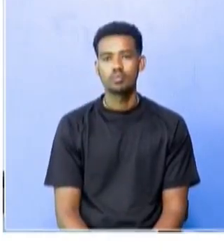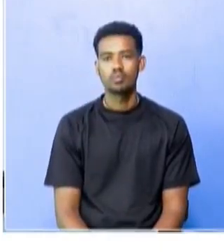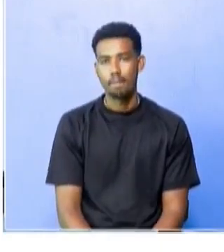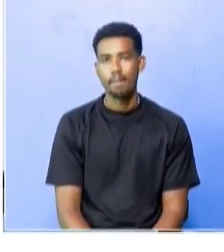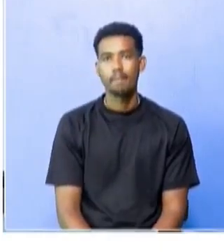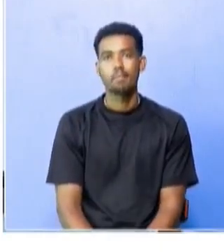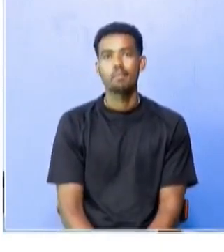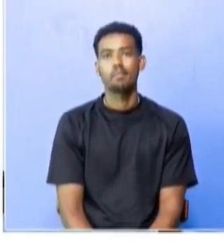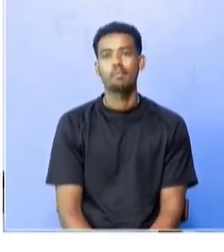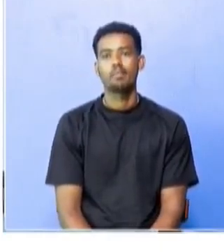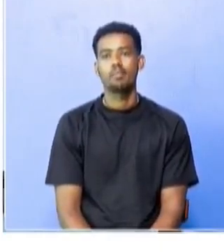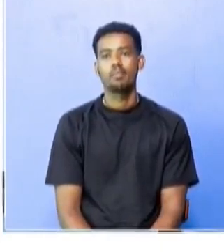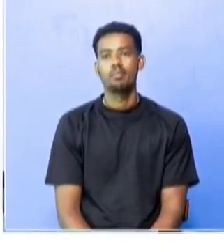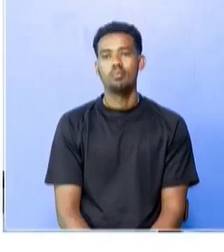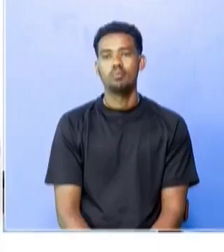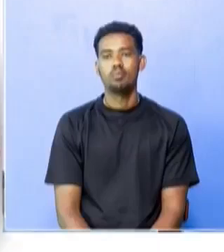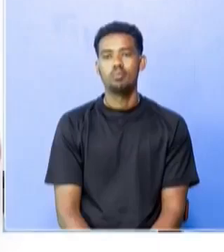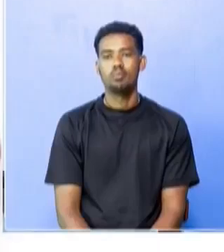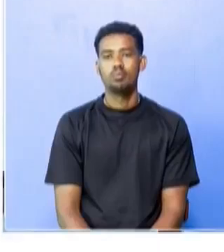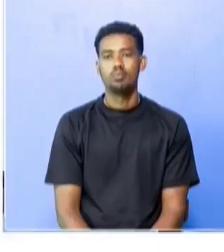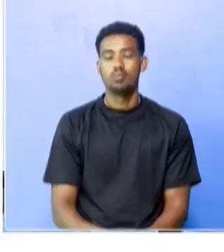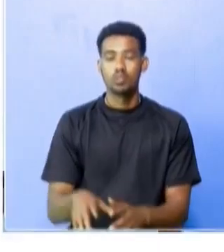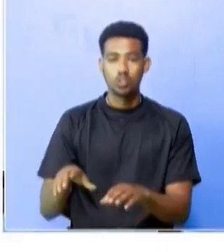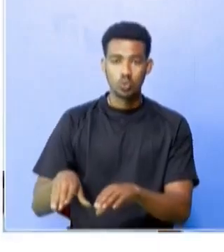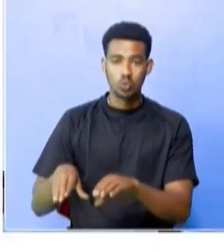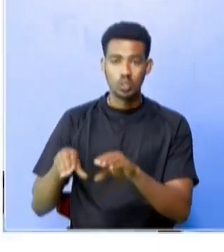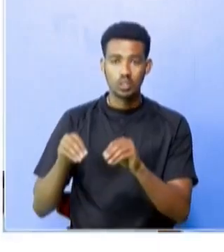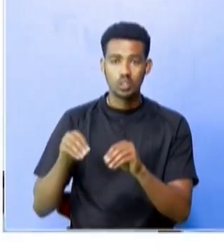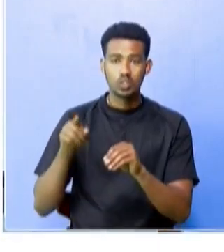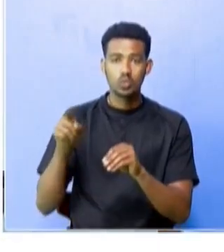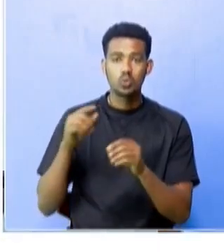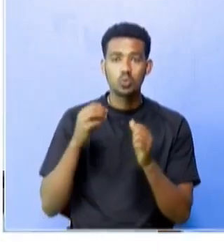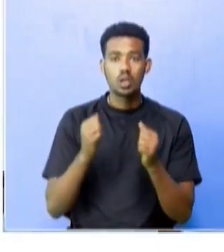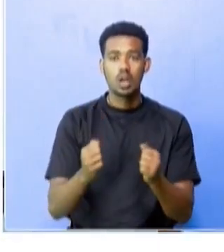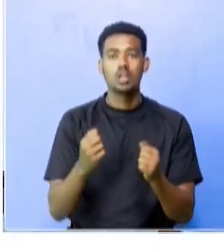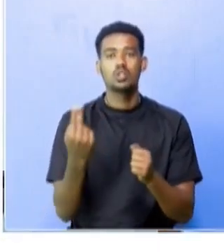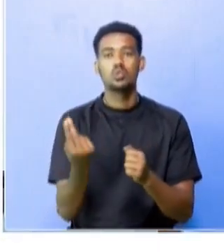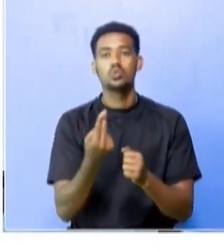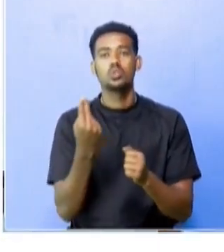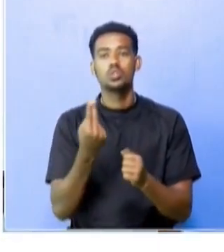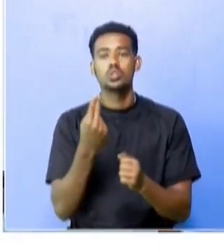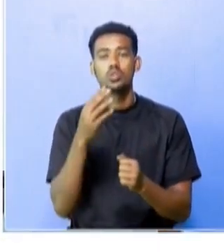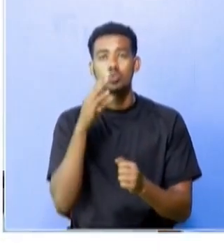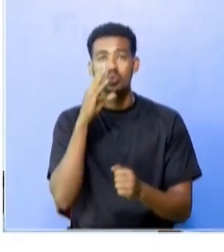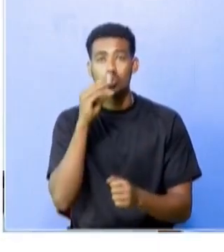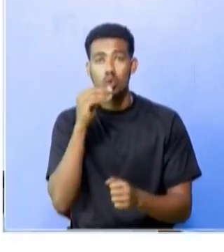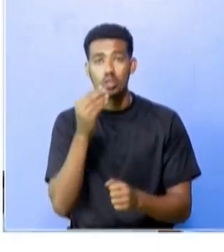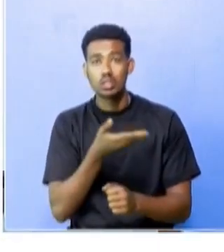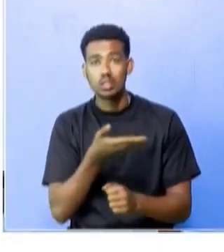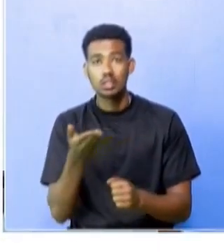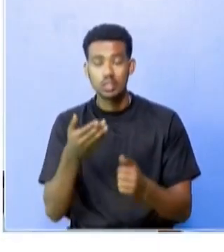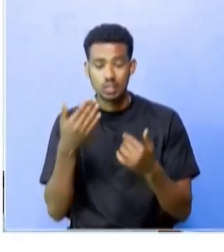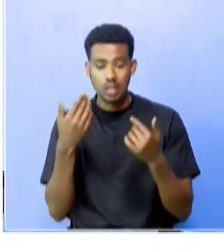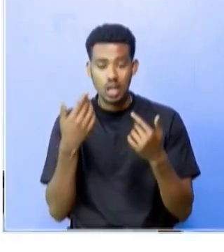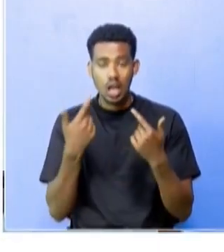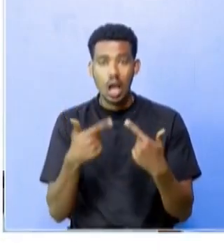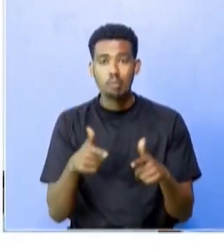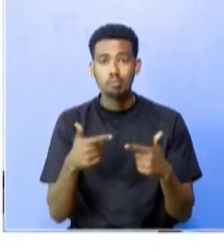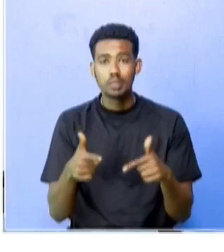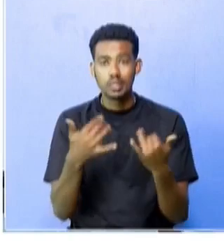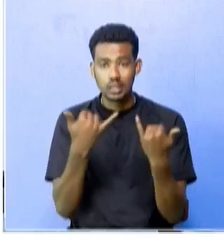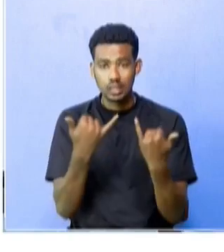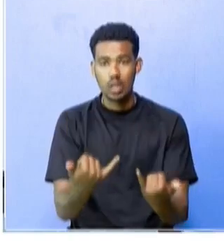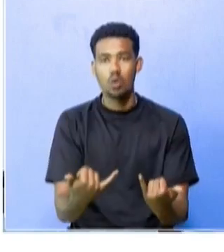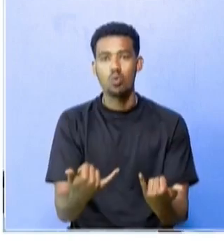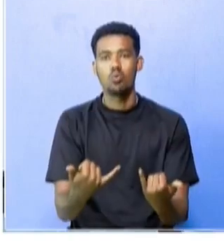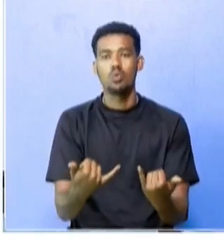phone. So here is, students, you can use also to talk the thing is happening right now. This